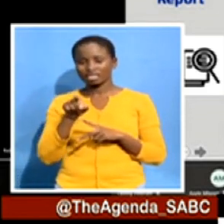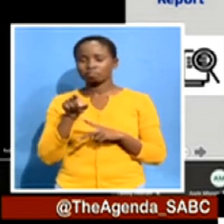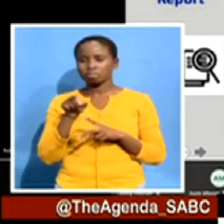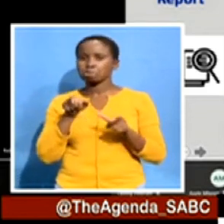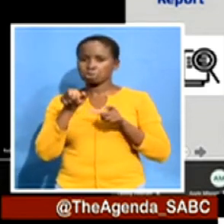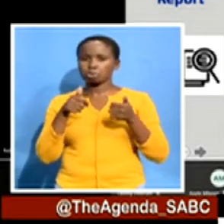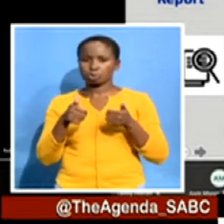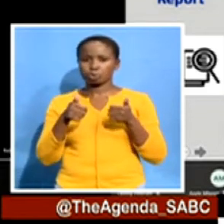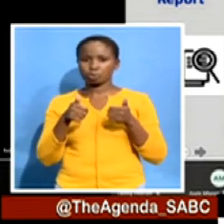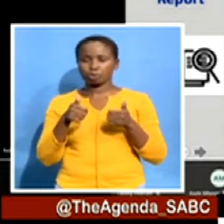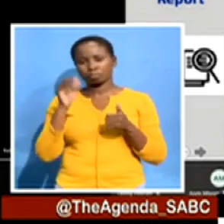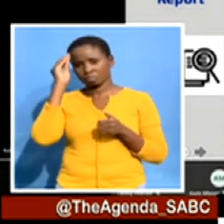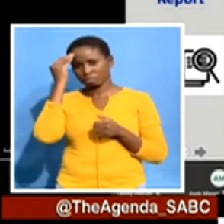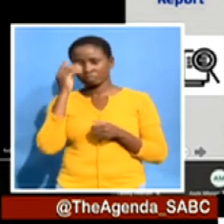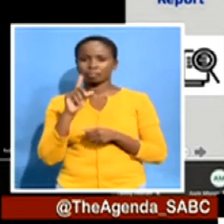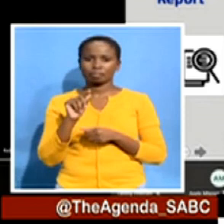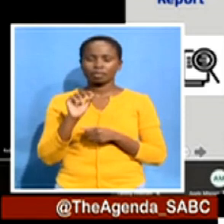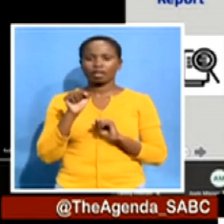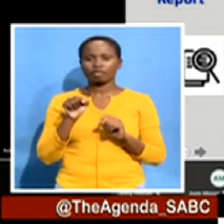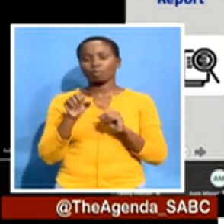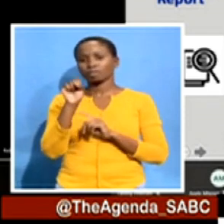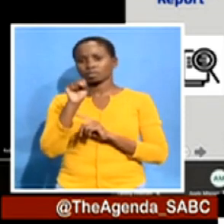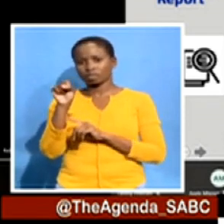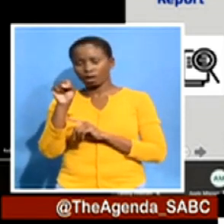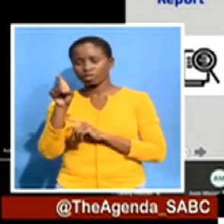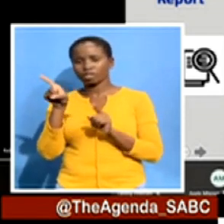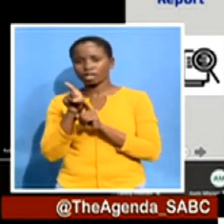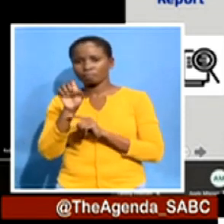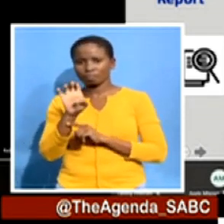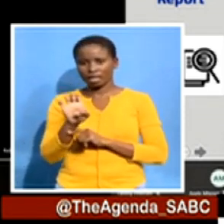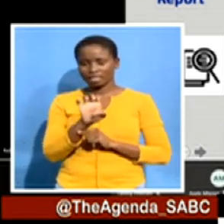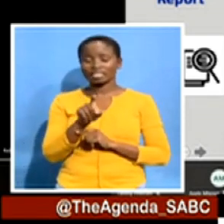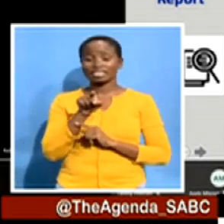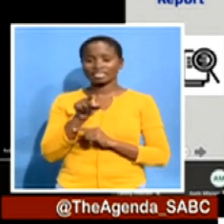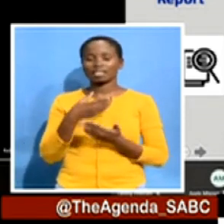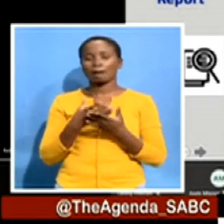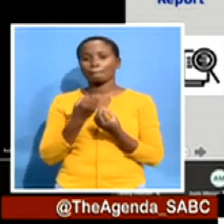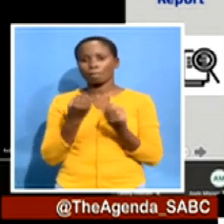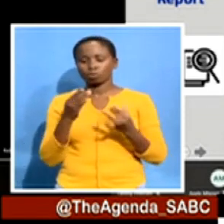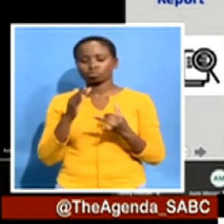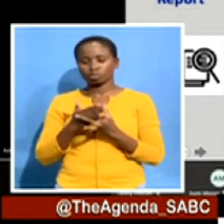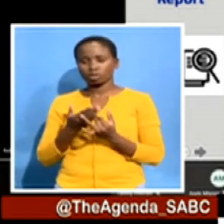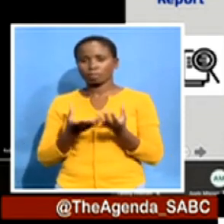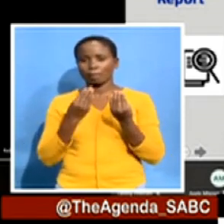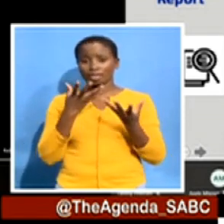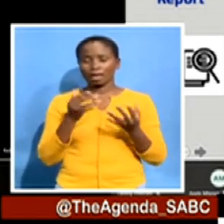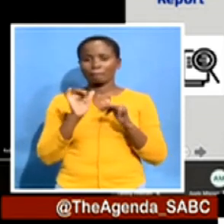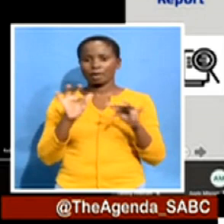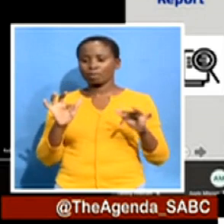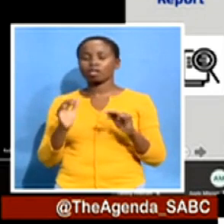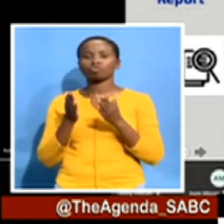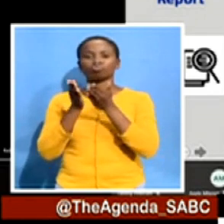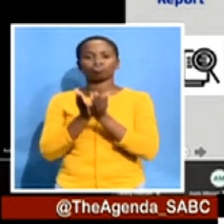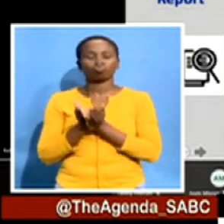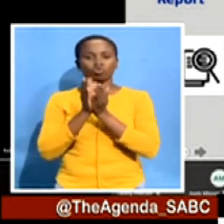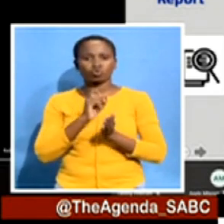Southern Western, it's also where most of the port cases come in. So when people come in on ships or leave on ships, there's normally